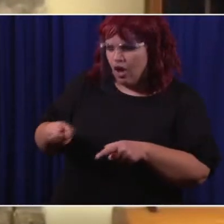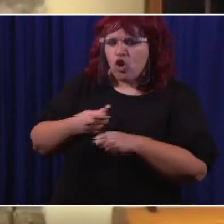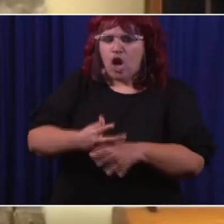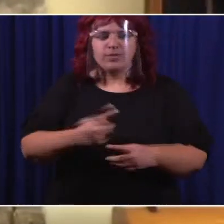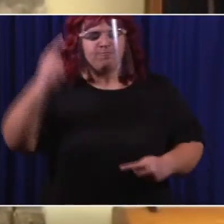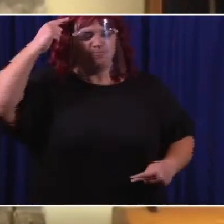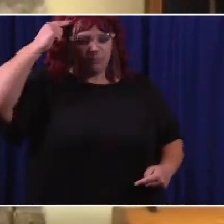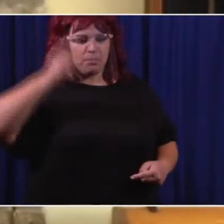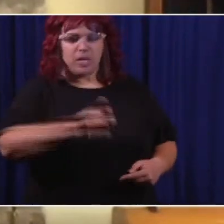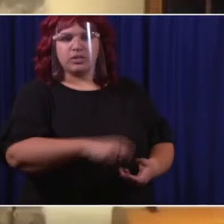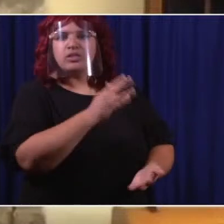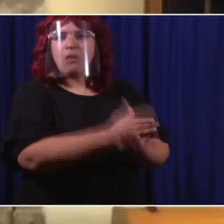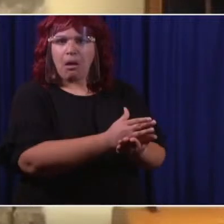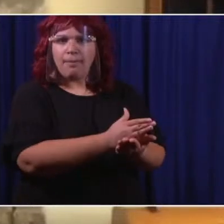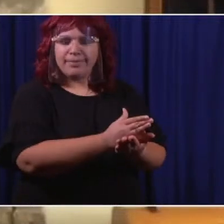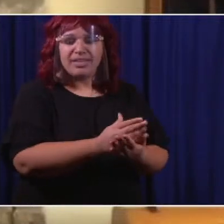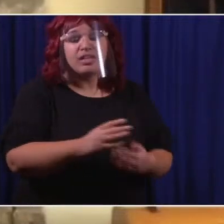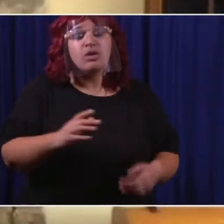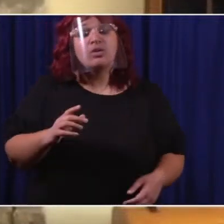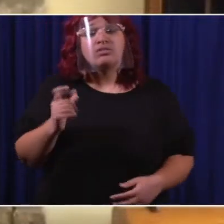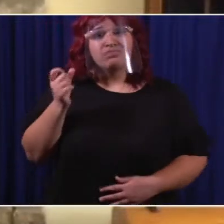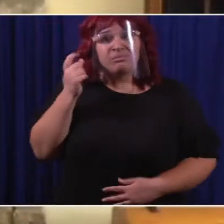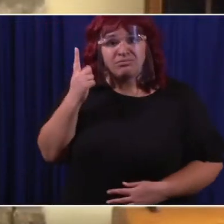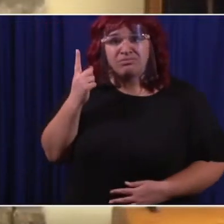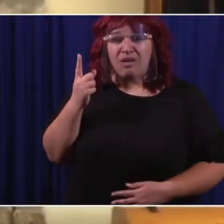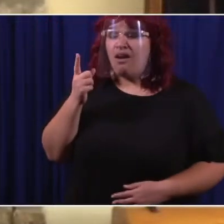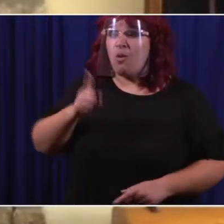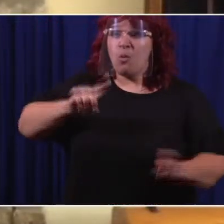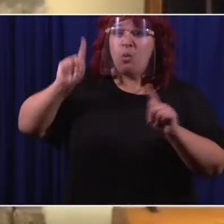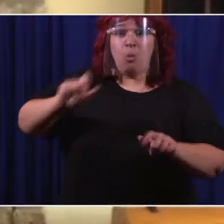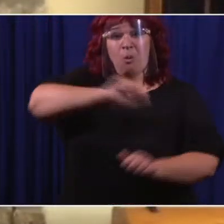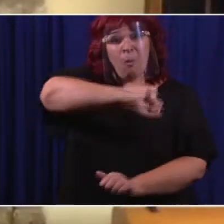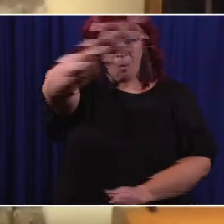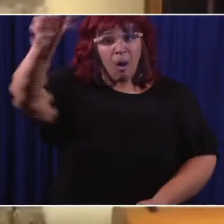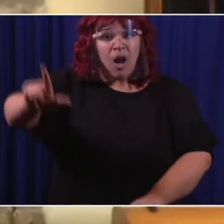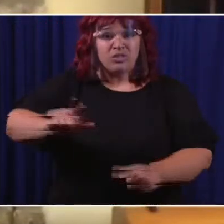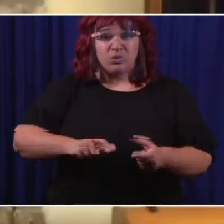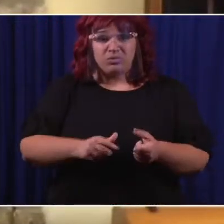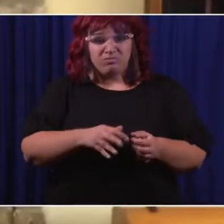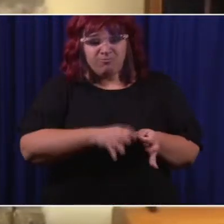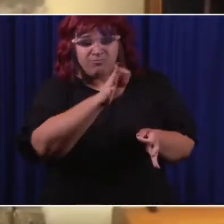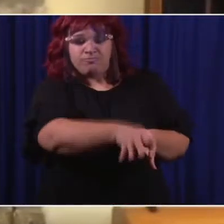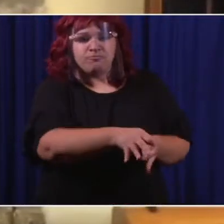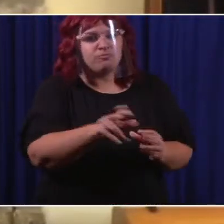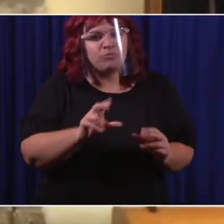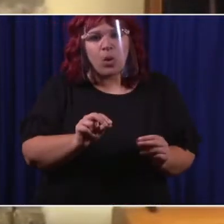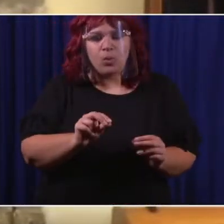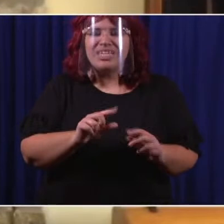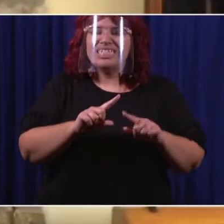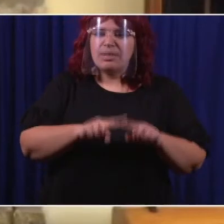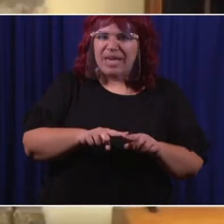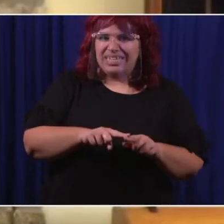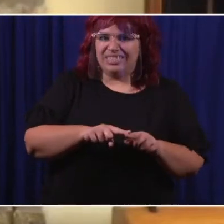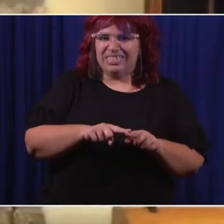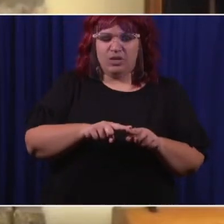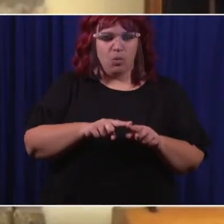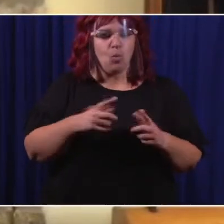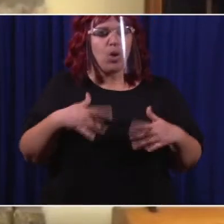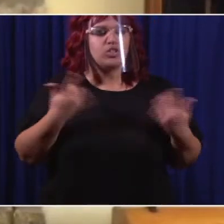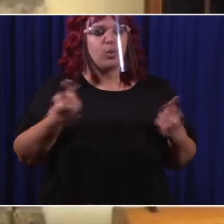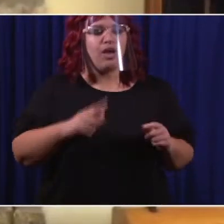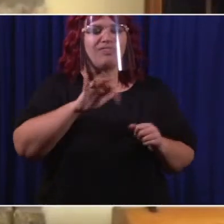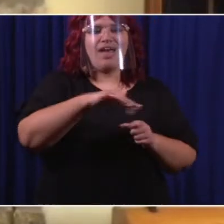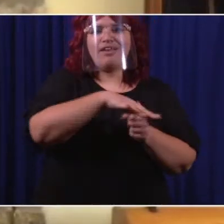probably do this more on a case-by-case basis. We'll have to take a look at that. Again, I'm going to use every opportunity I can